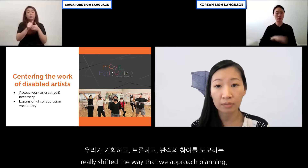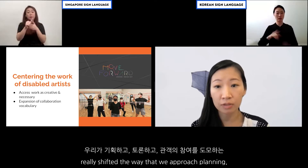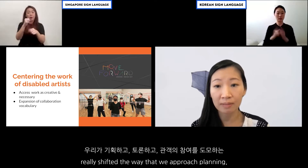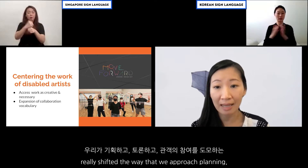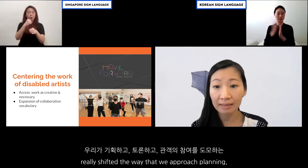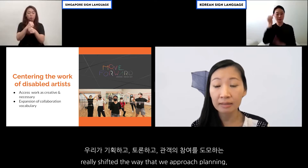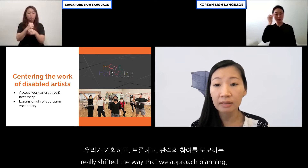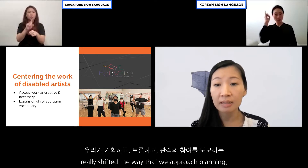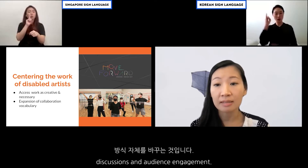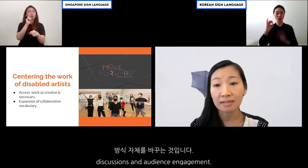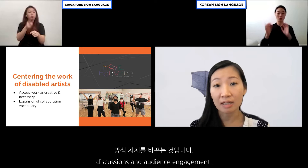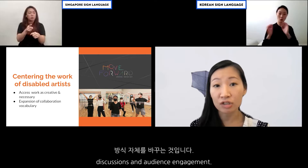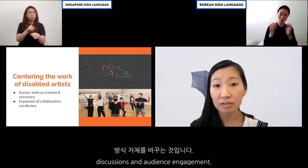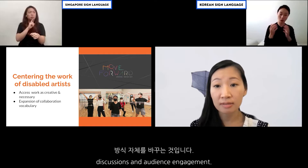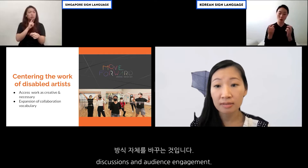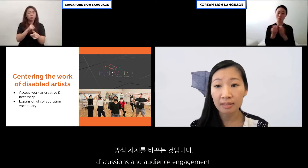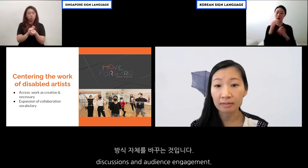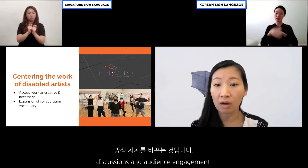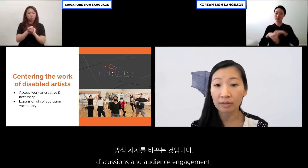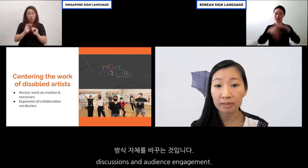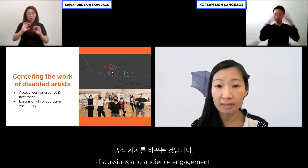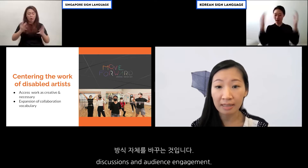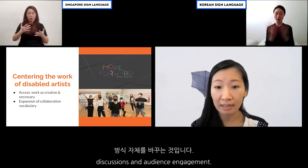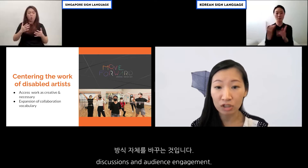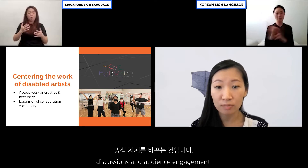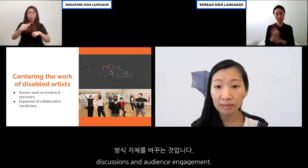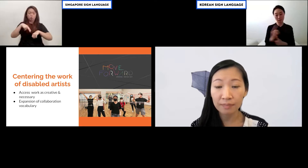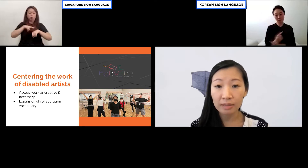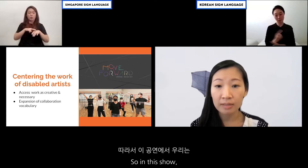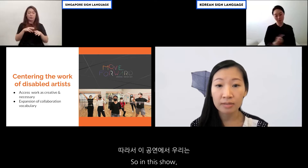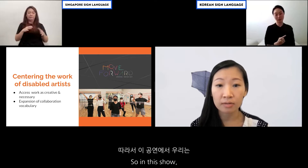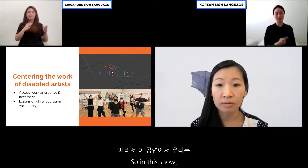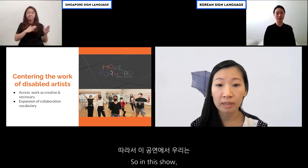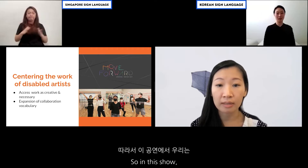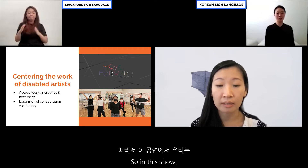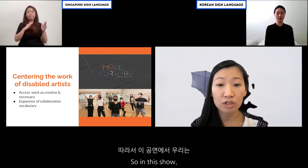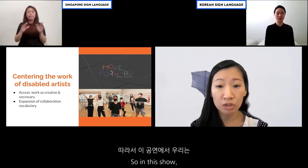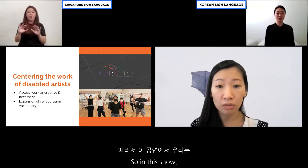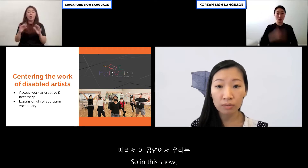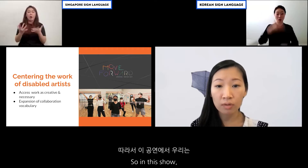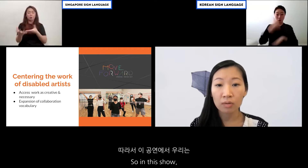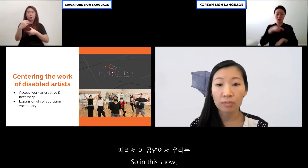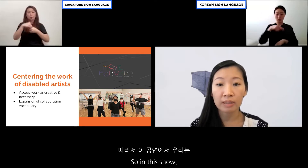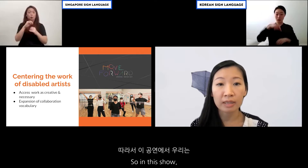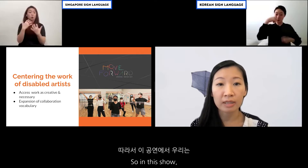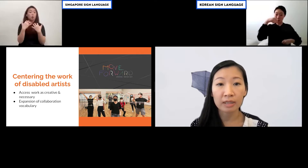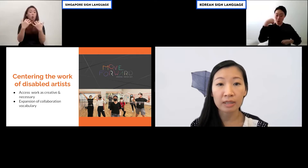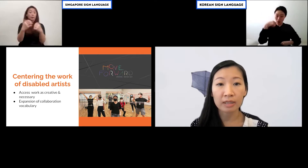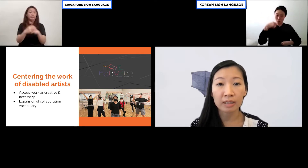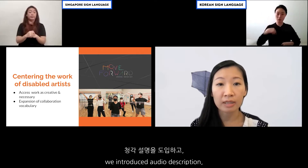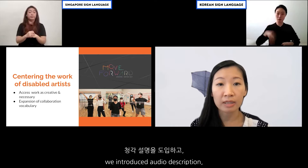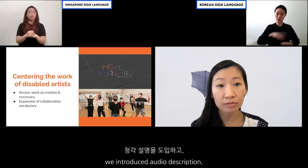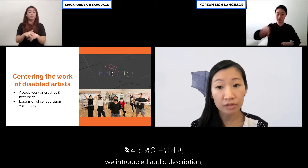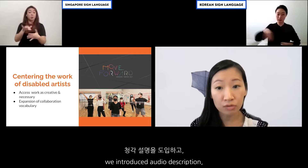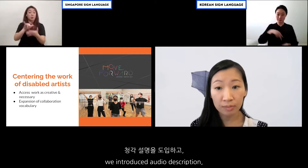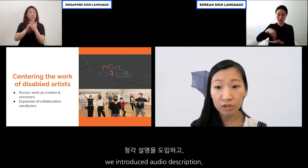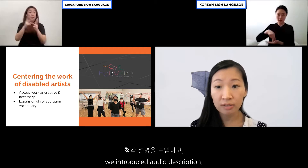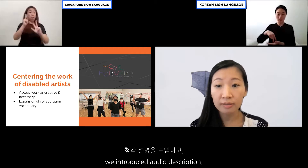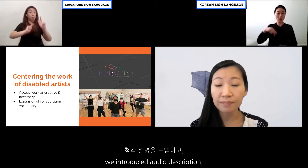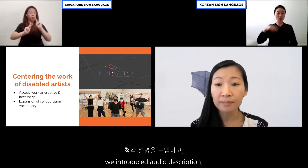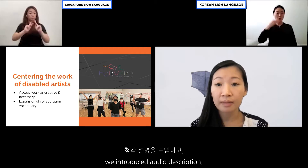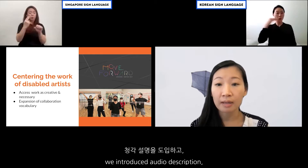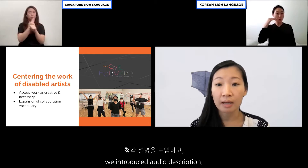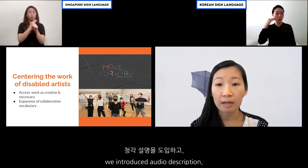we approach planning, discussions, and audience engagement. So in this show, we introduced